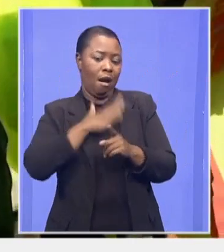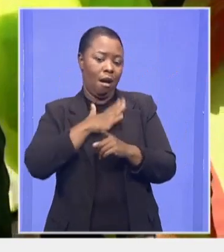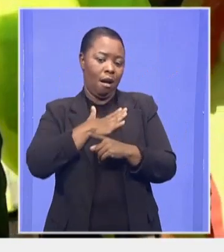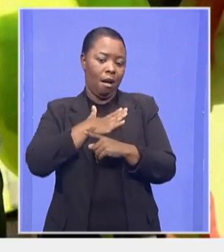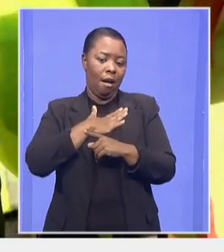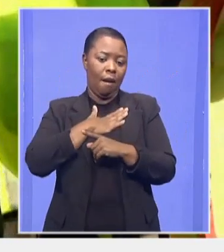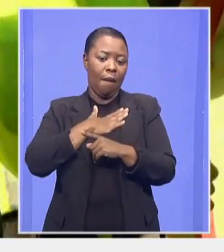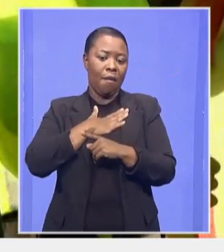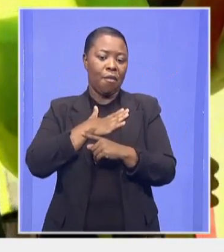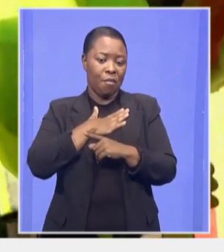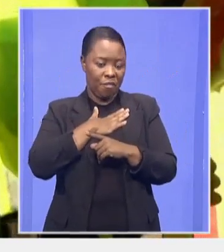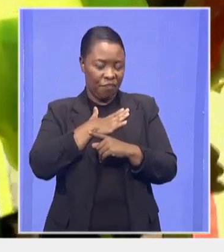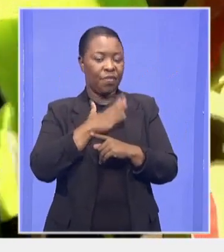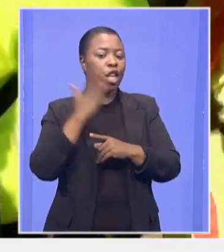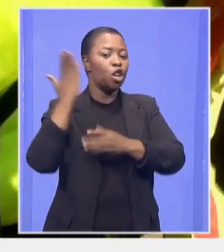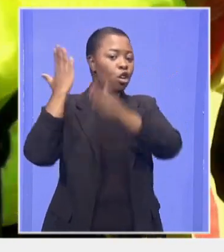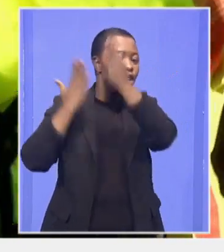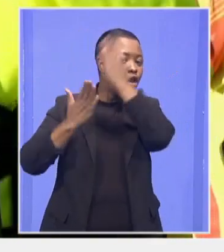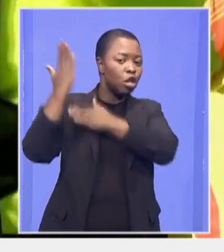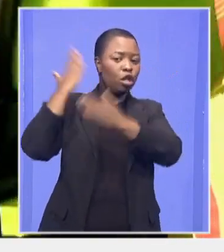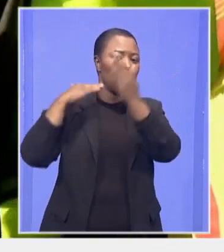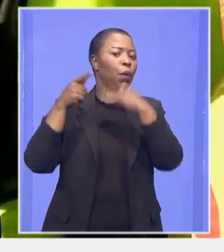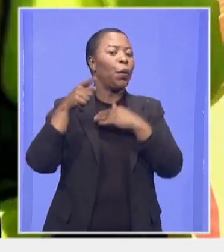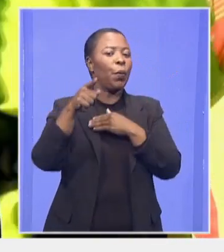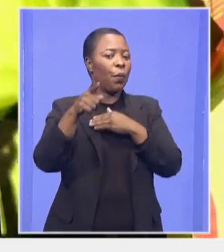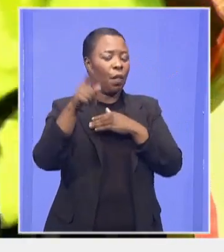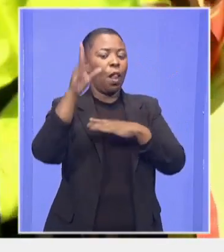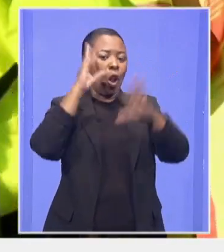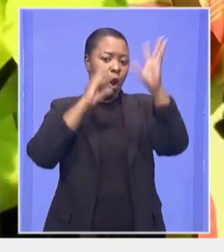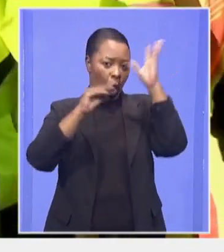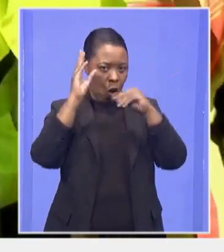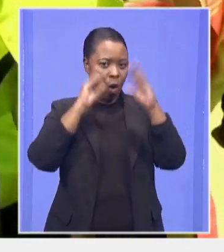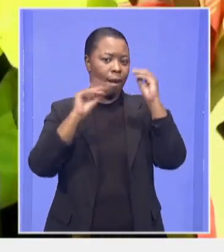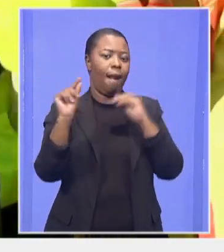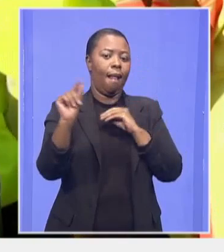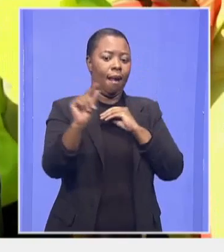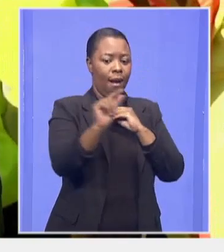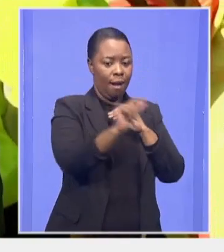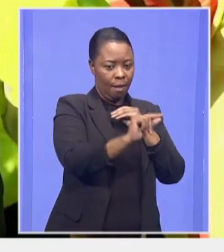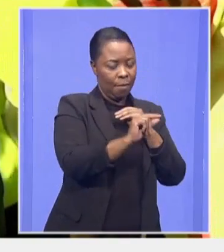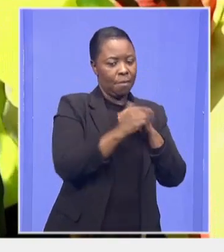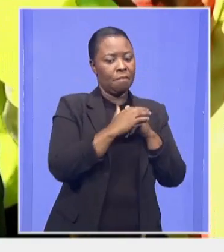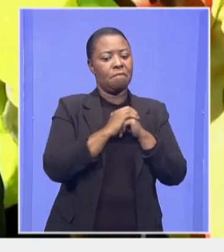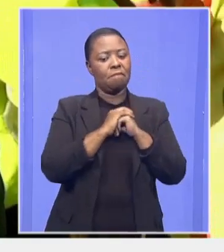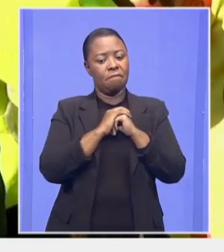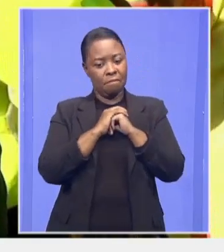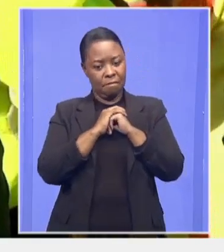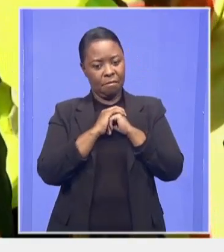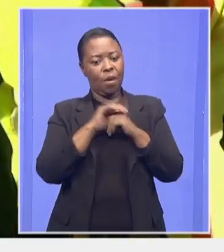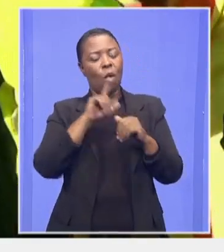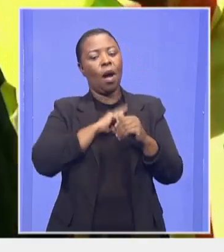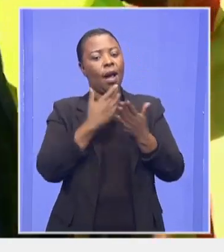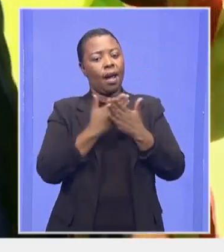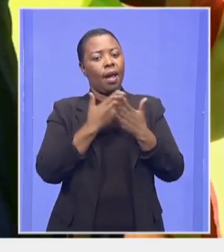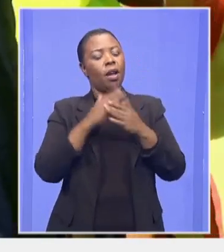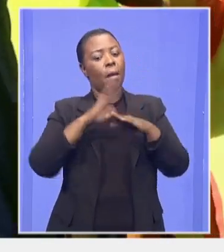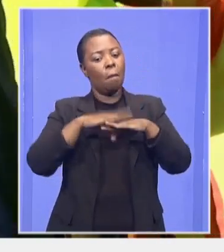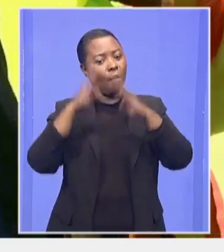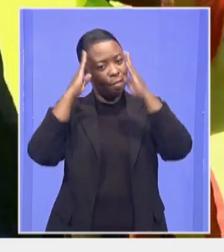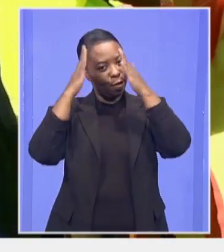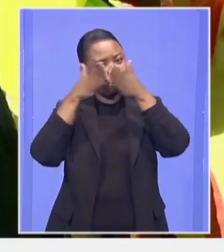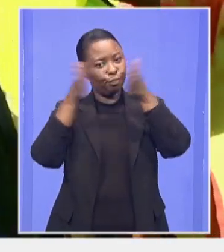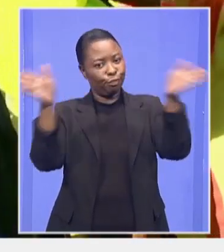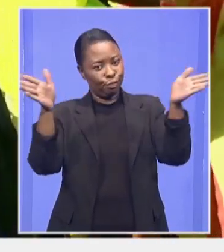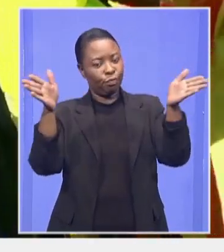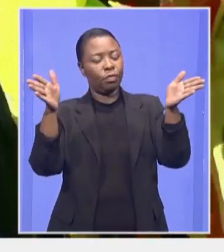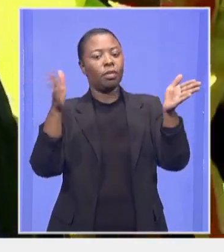slave history, so that they can also learn about it. And that was to broaden and to know, to get to people